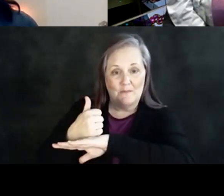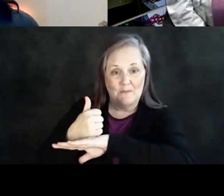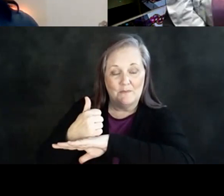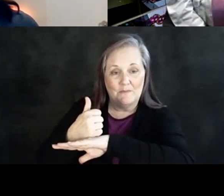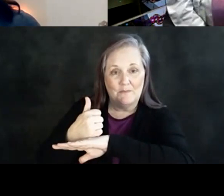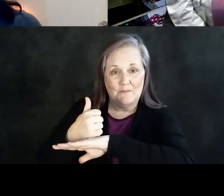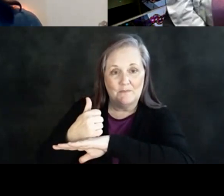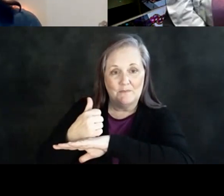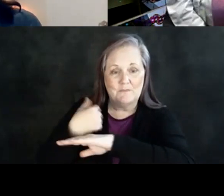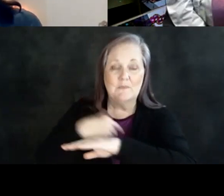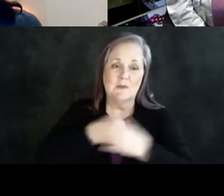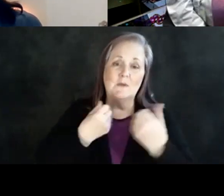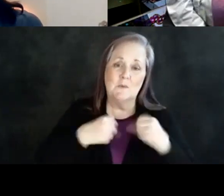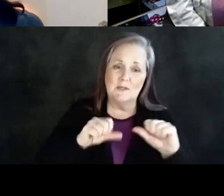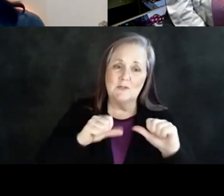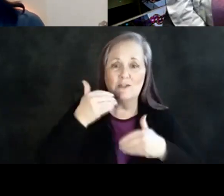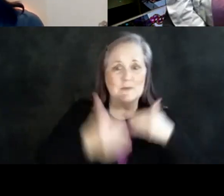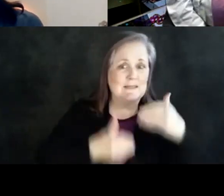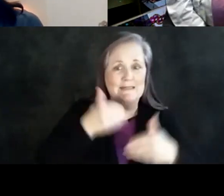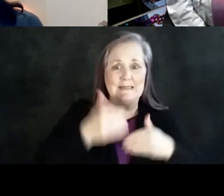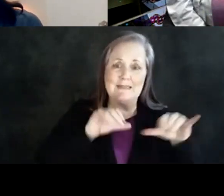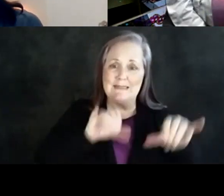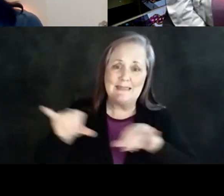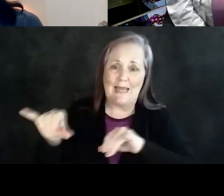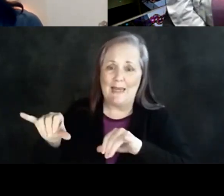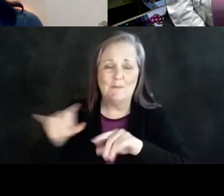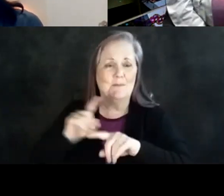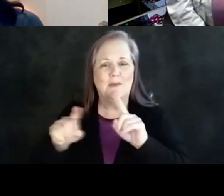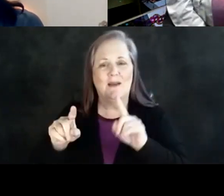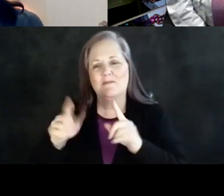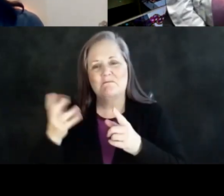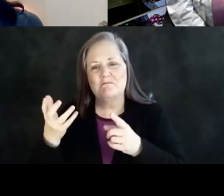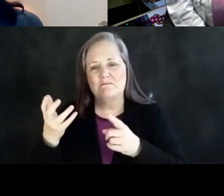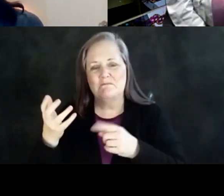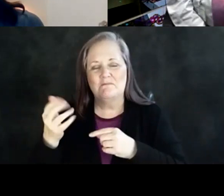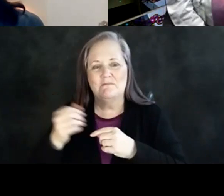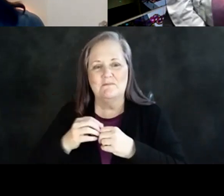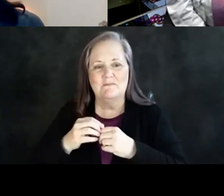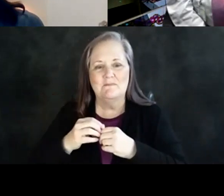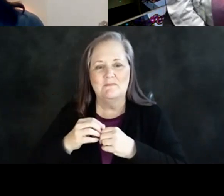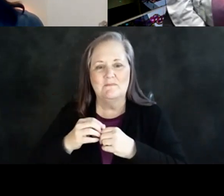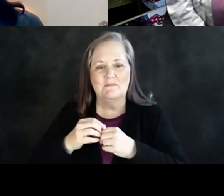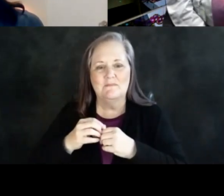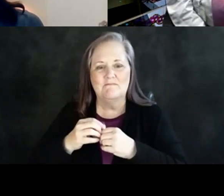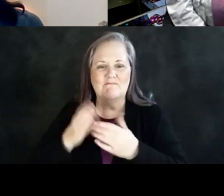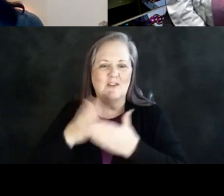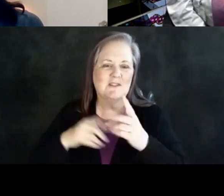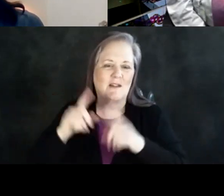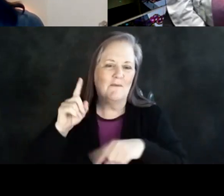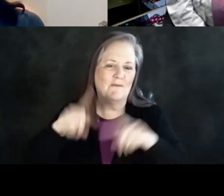we try to go at the same pace, but you will find that there is some variation in terms